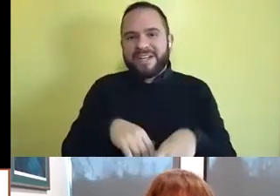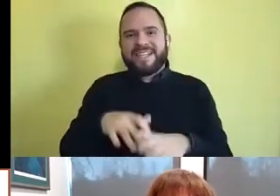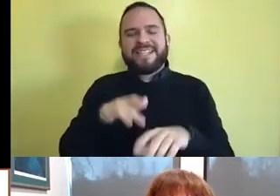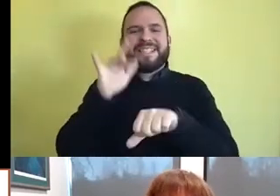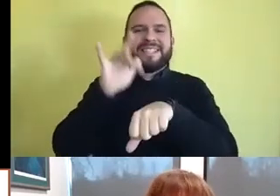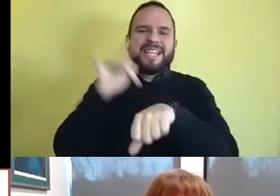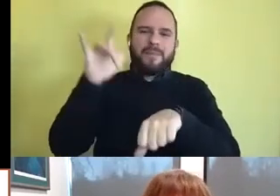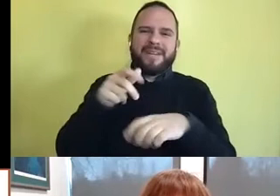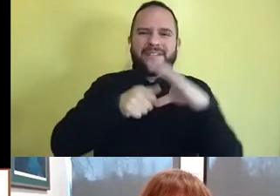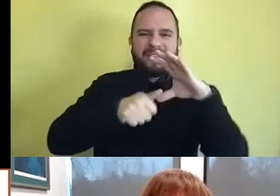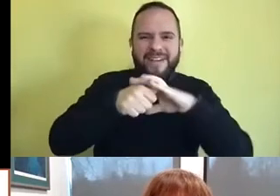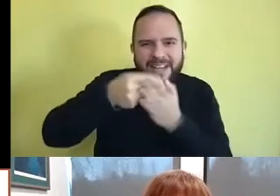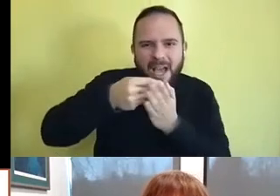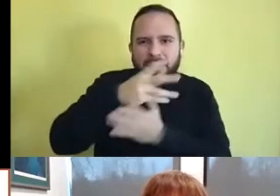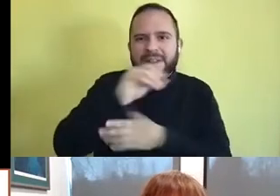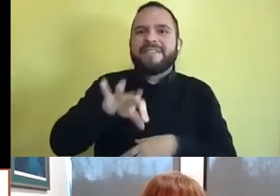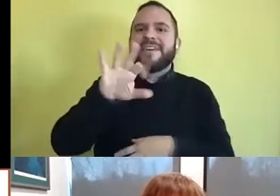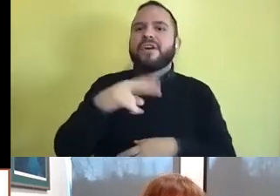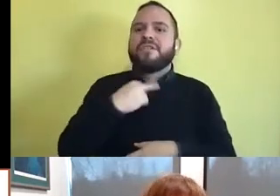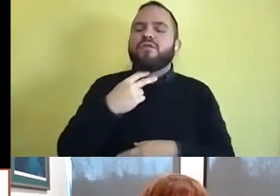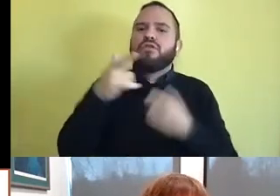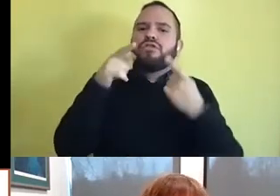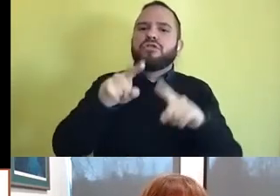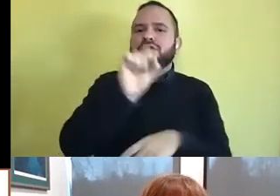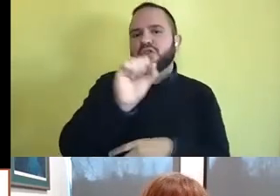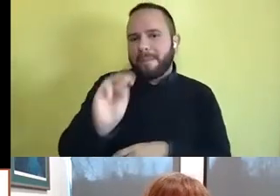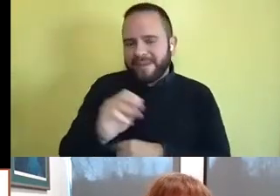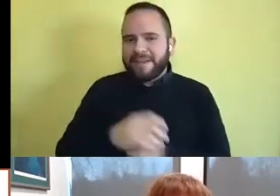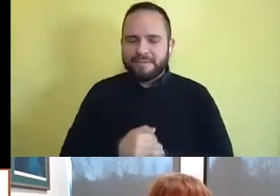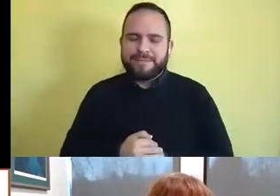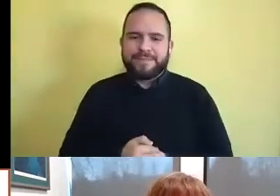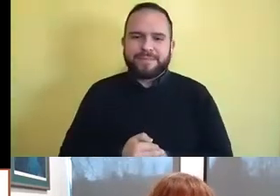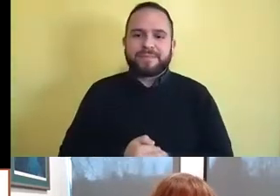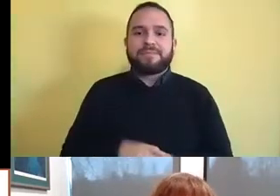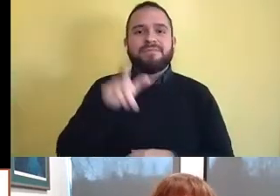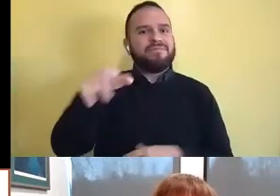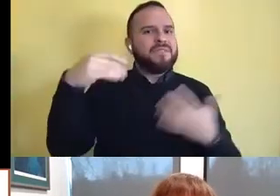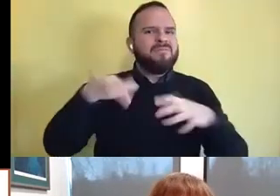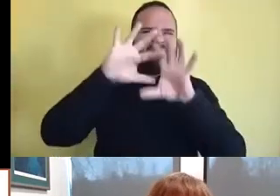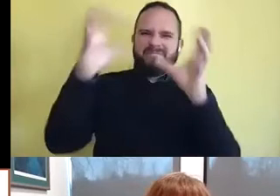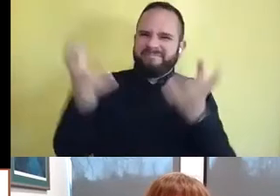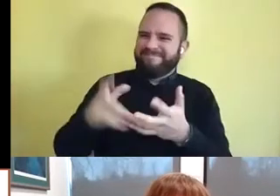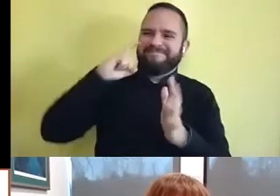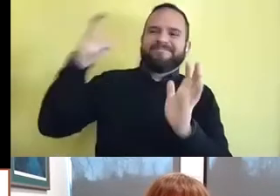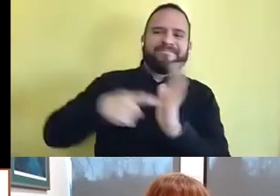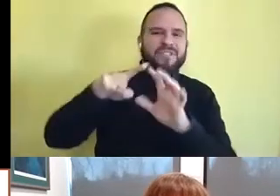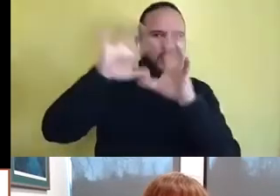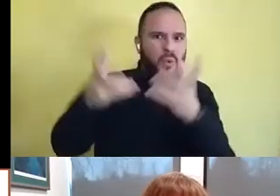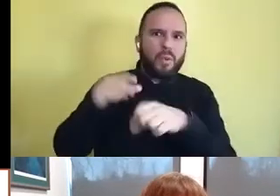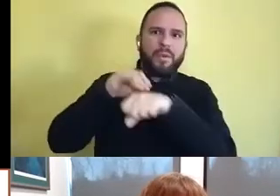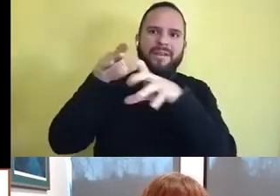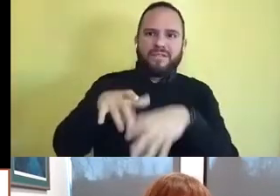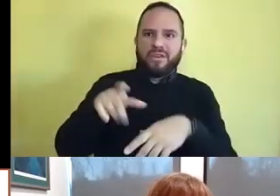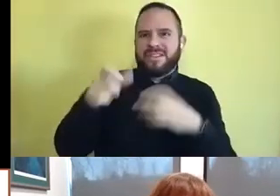Finding Your Voice during using social media. Deborah is a recognized global influencer, frequently interviewed by various